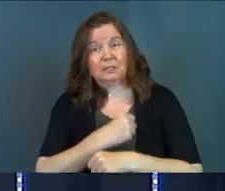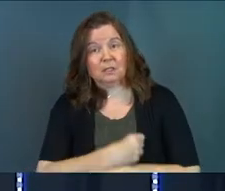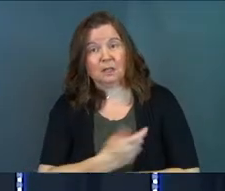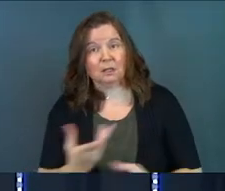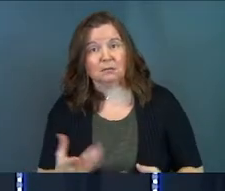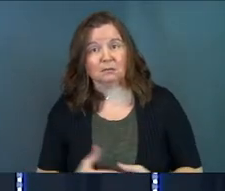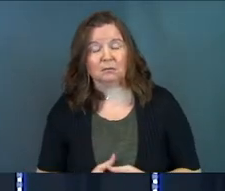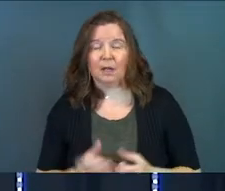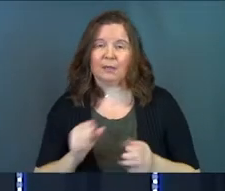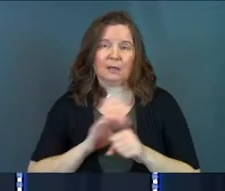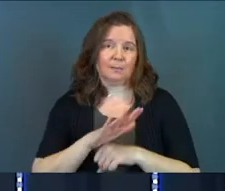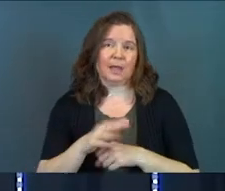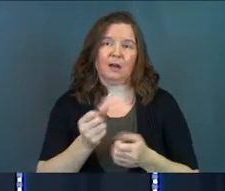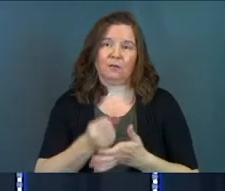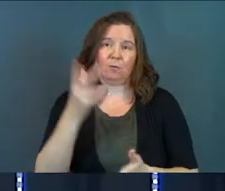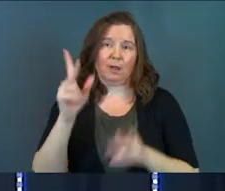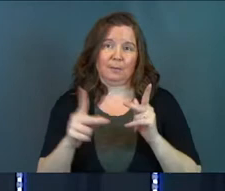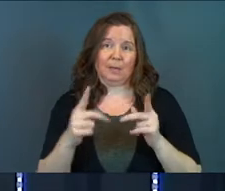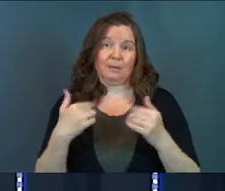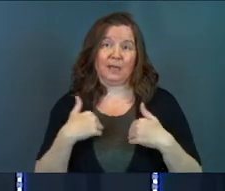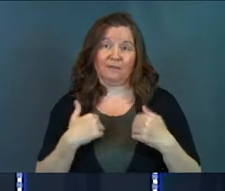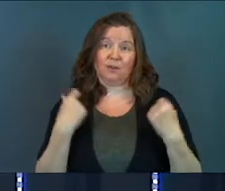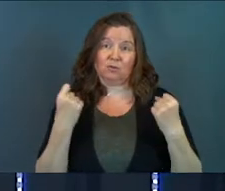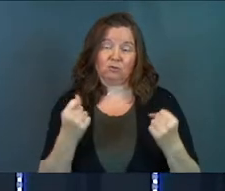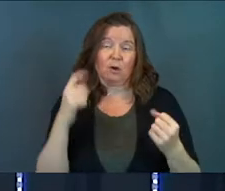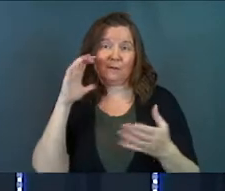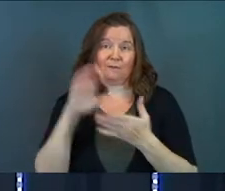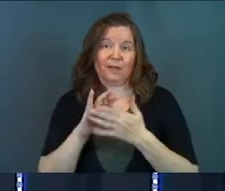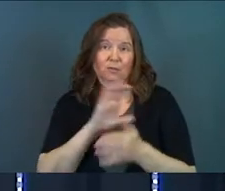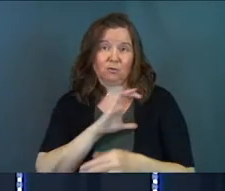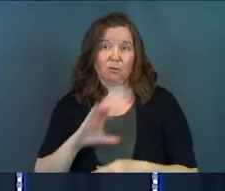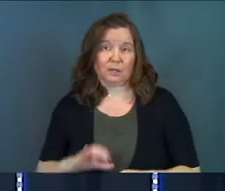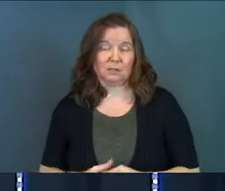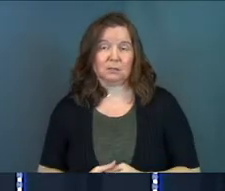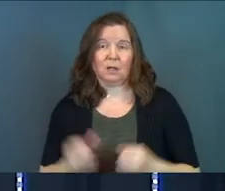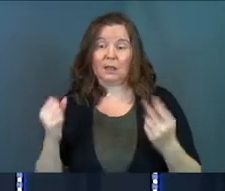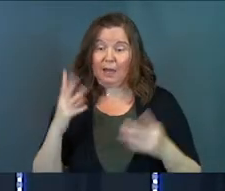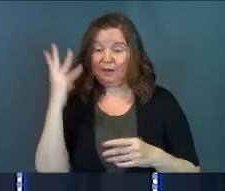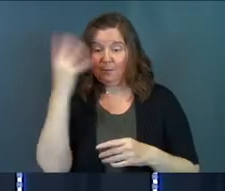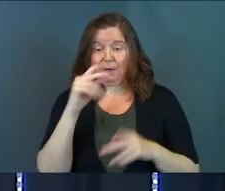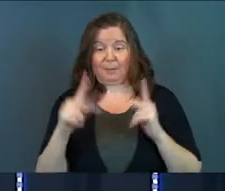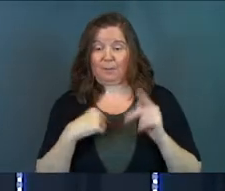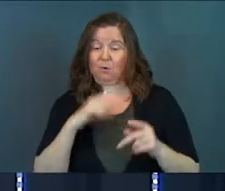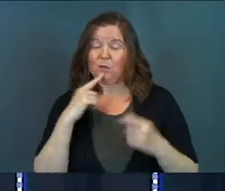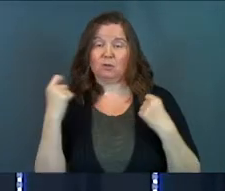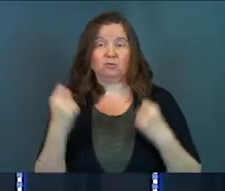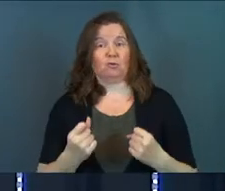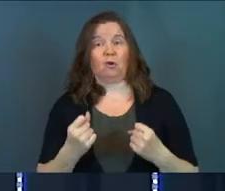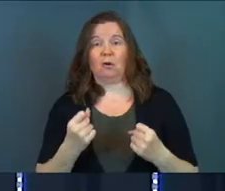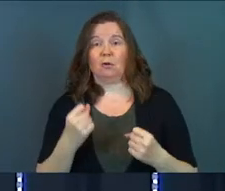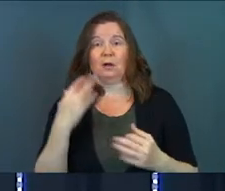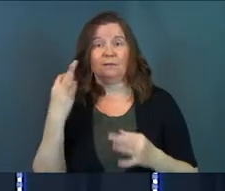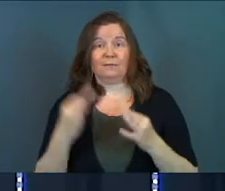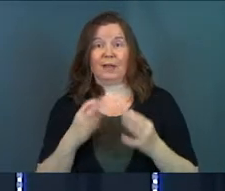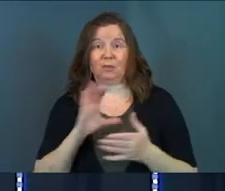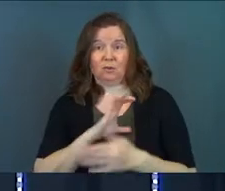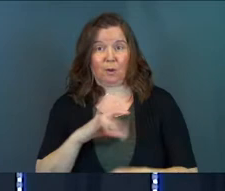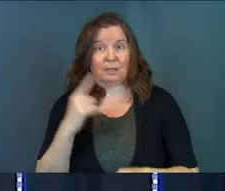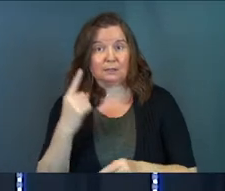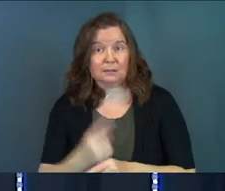Statistically, there's plenty of wealthy people that have very strong faith in Christ. A lot of pretty people have really strong faith in Christ,